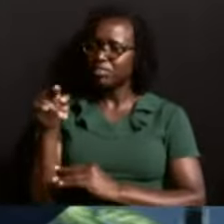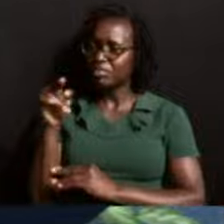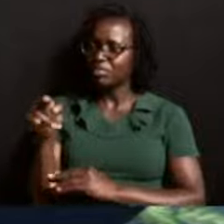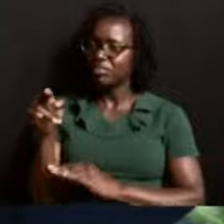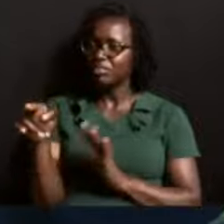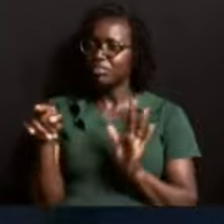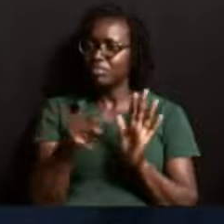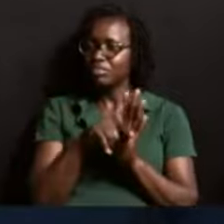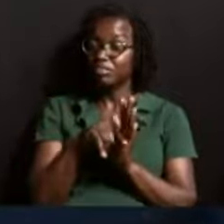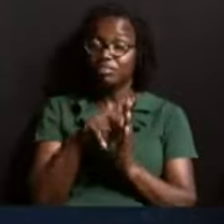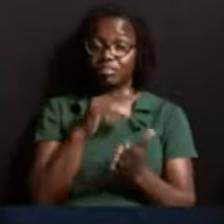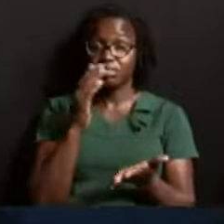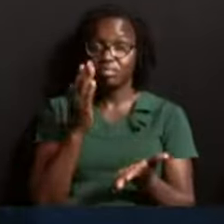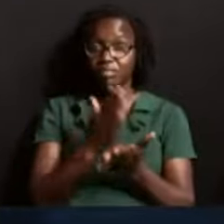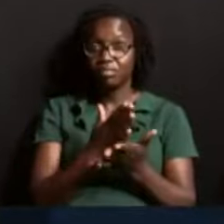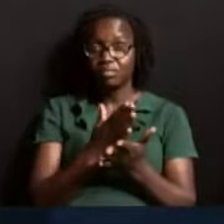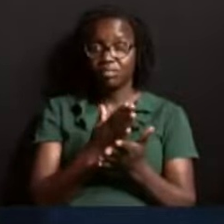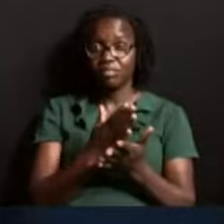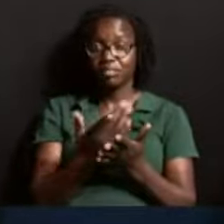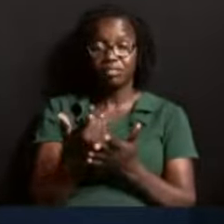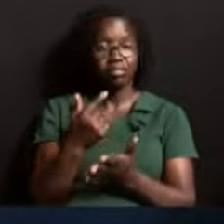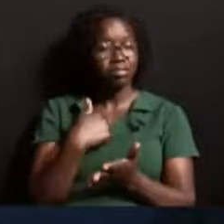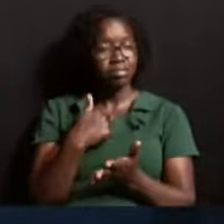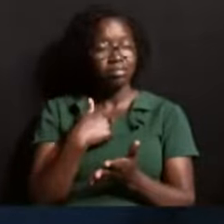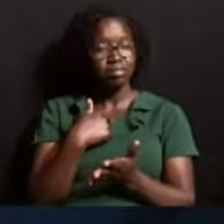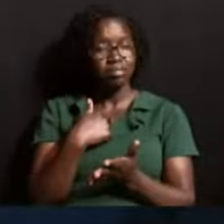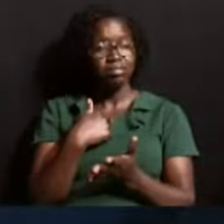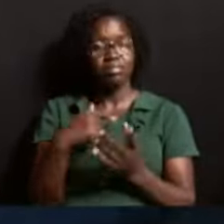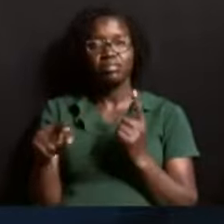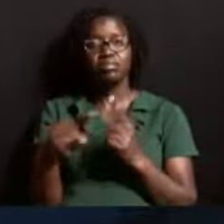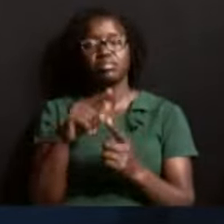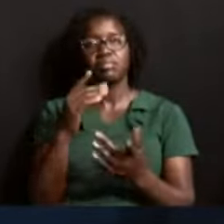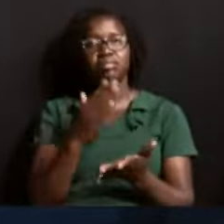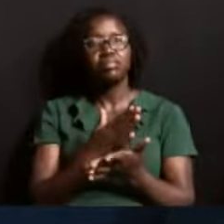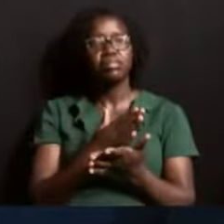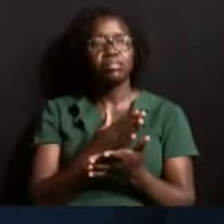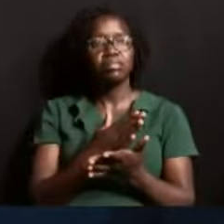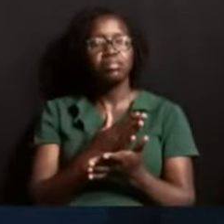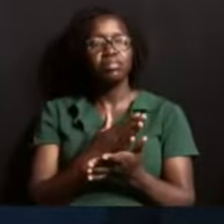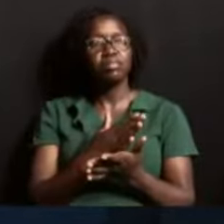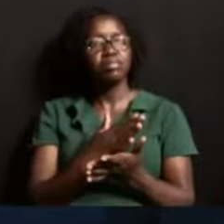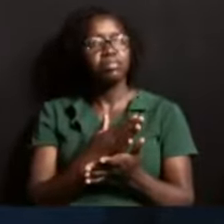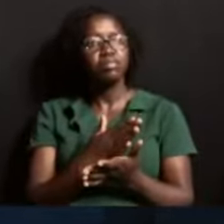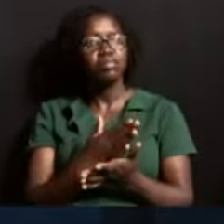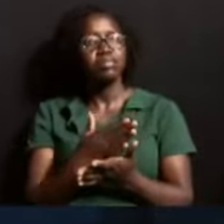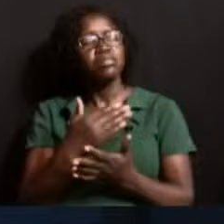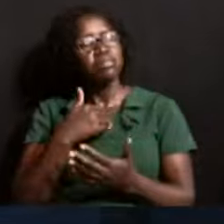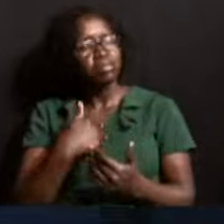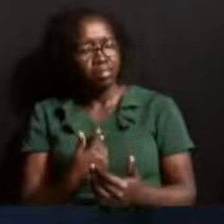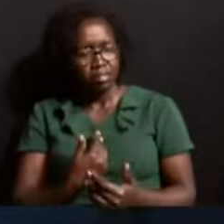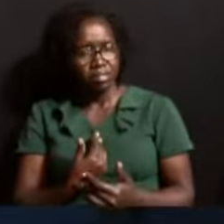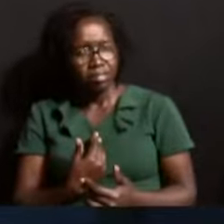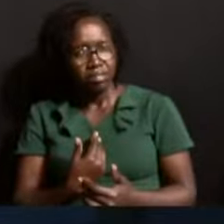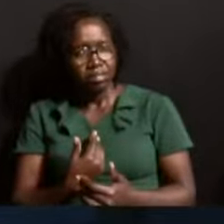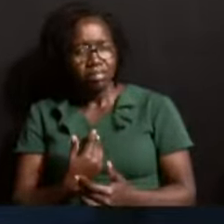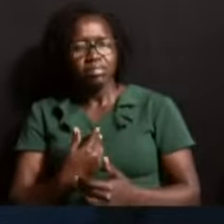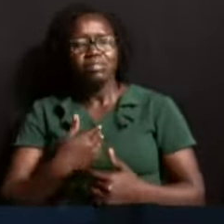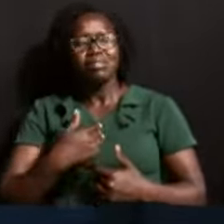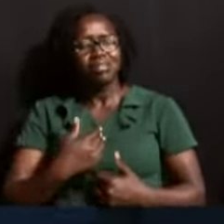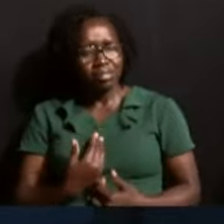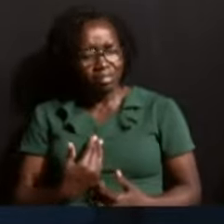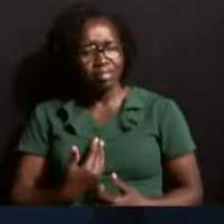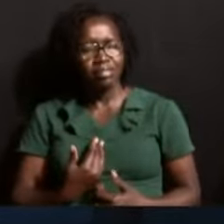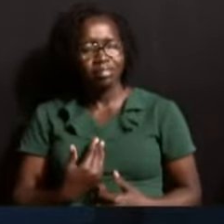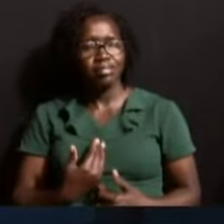negative reality, for me, this is a positive reality. He was tired. He was